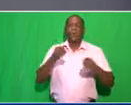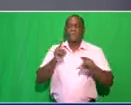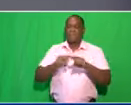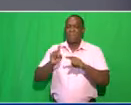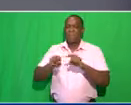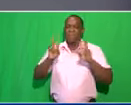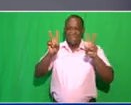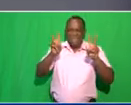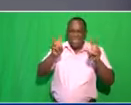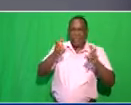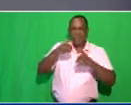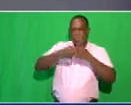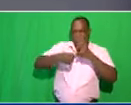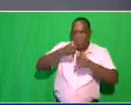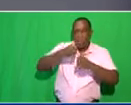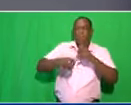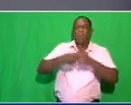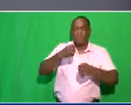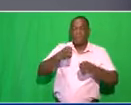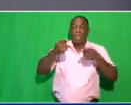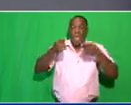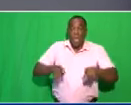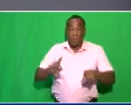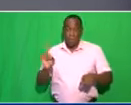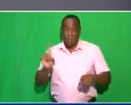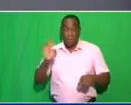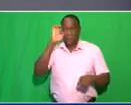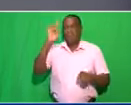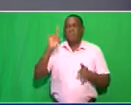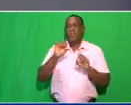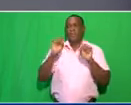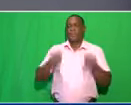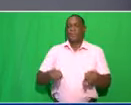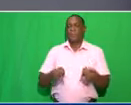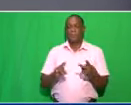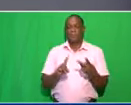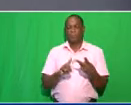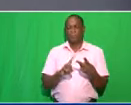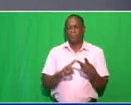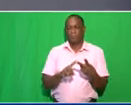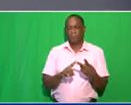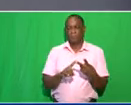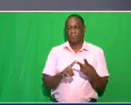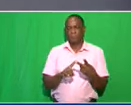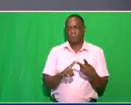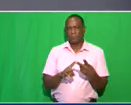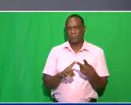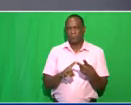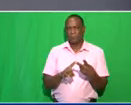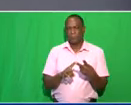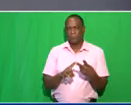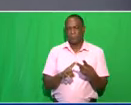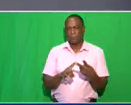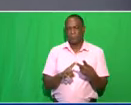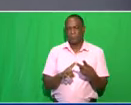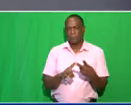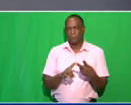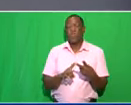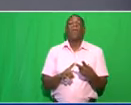and problems occurring in the education system. 2, inform the reform of